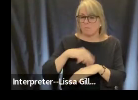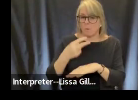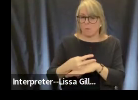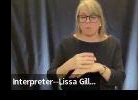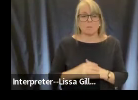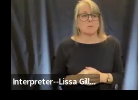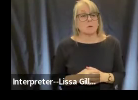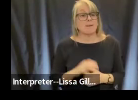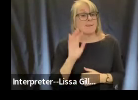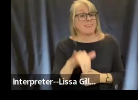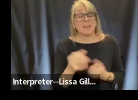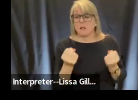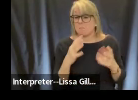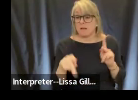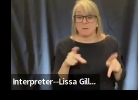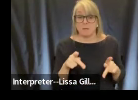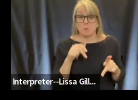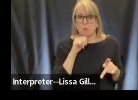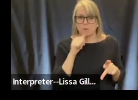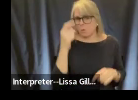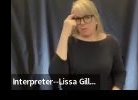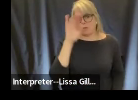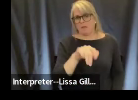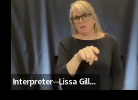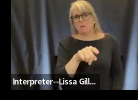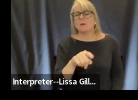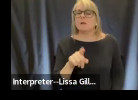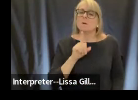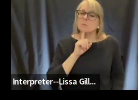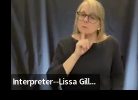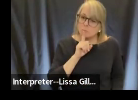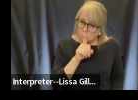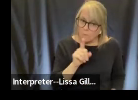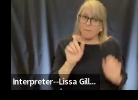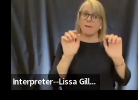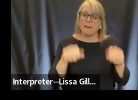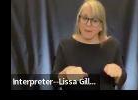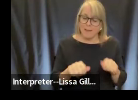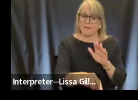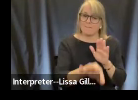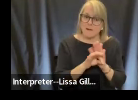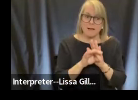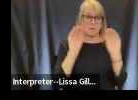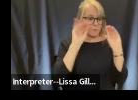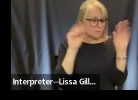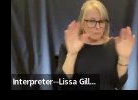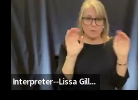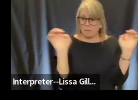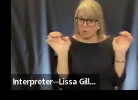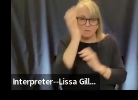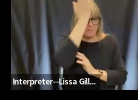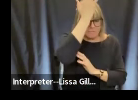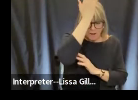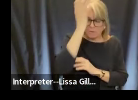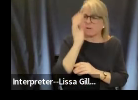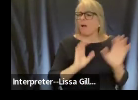for emergency services to find you. So you want to make sure that they can, and easily, because of course we know when you're calling